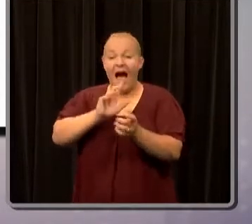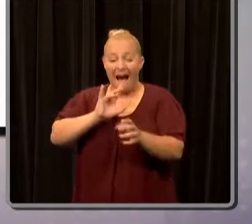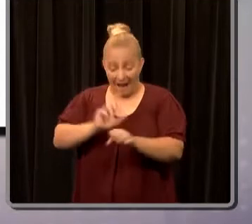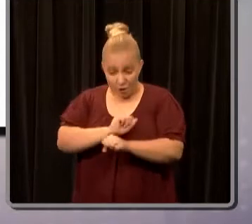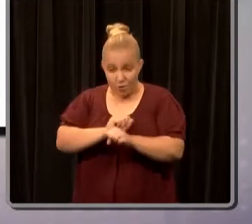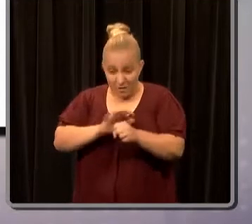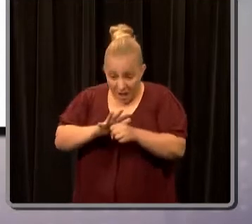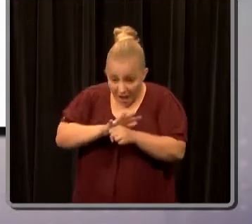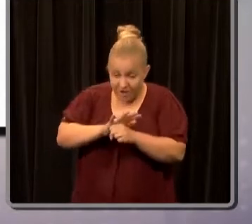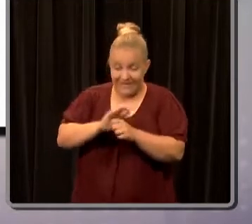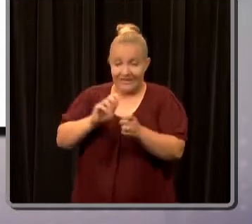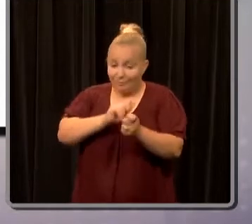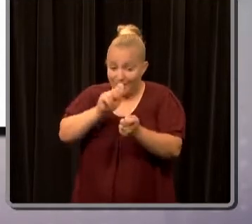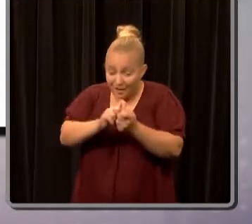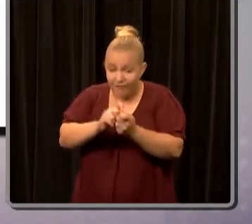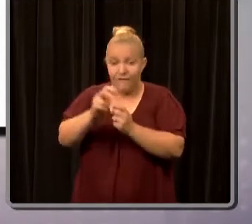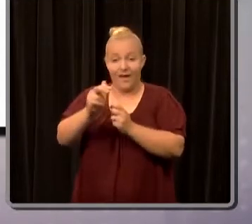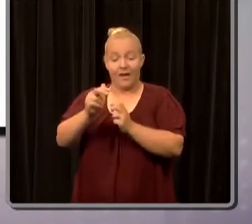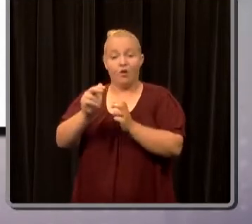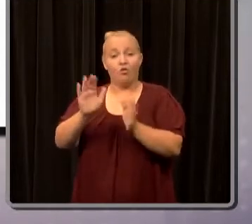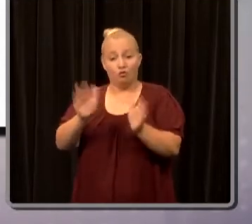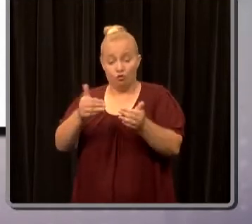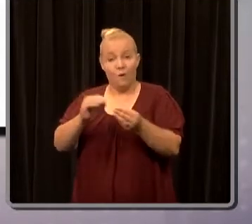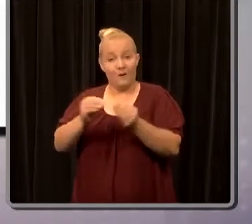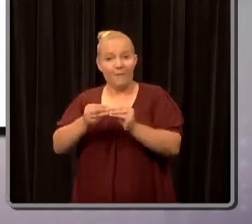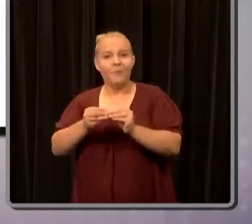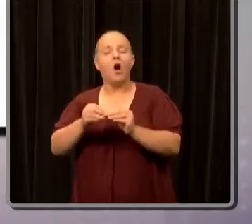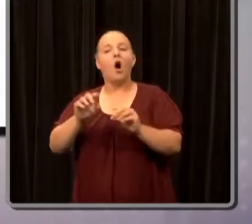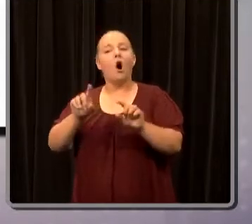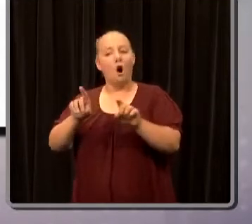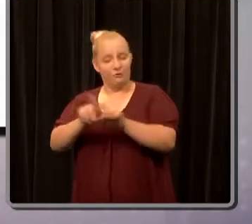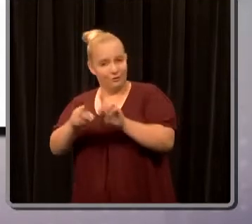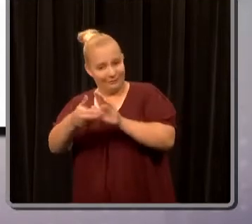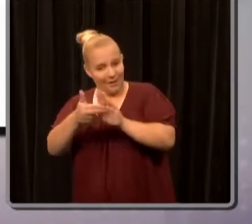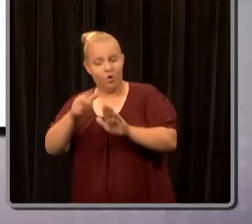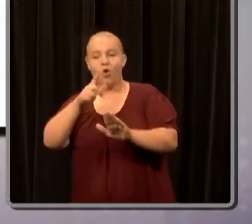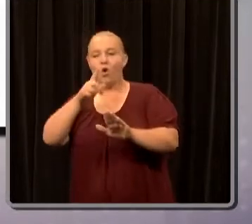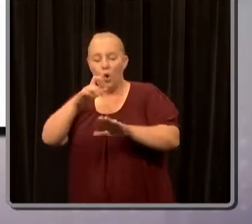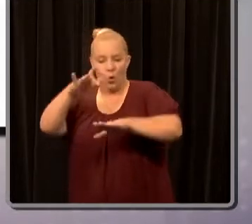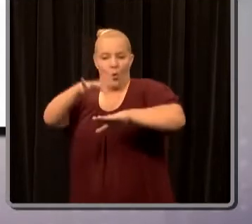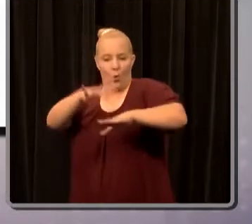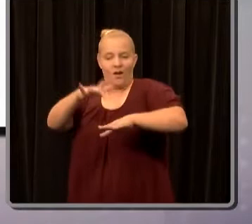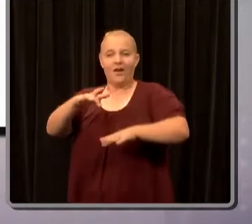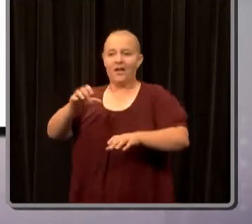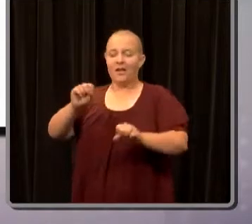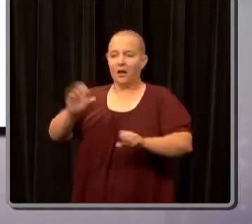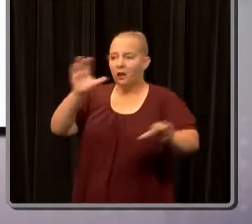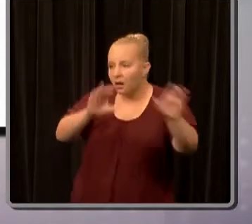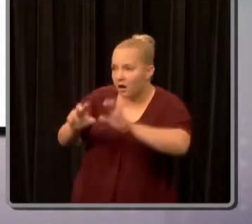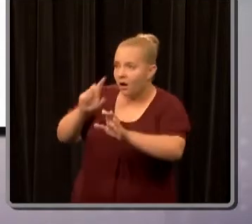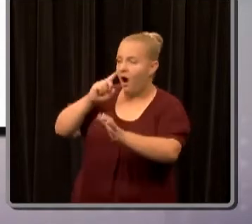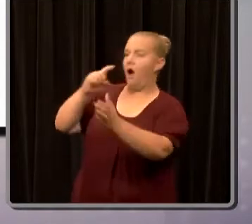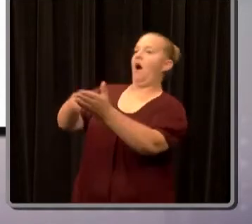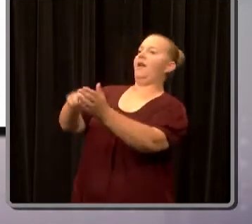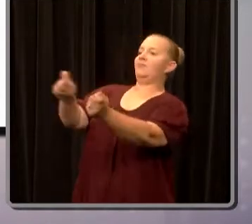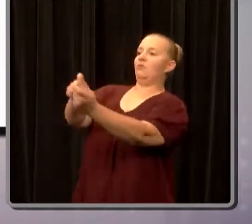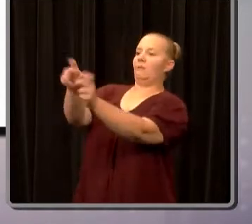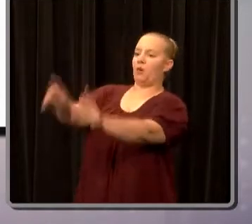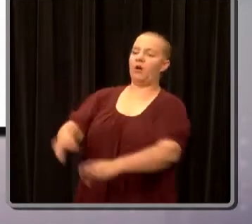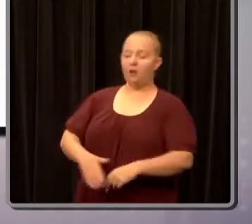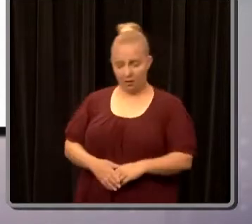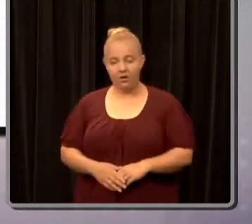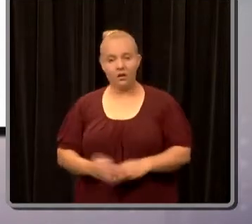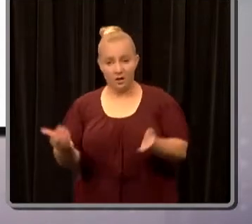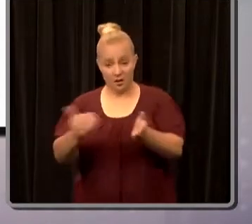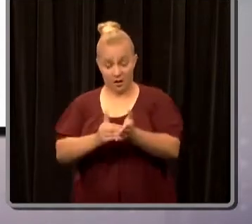the school, and again, it also alerts us to who pushed the button as well. So you know who to look for when you're responding. And then